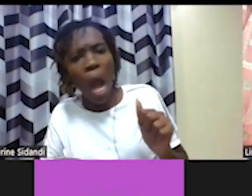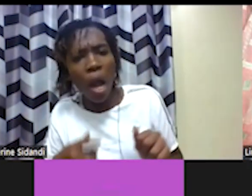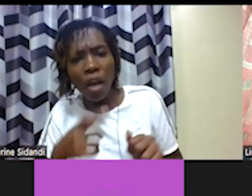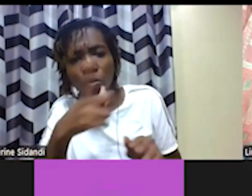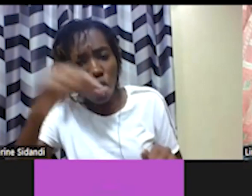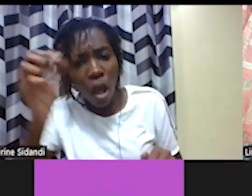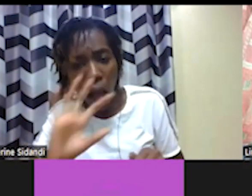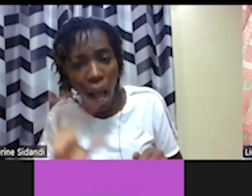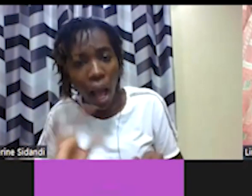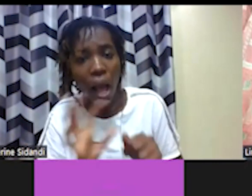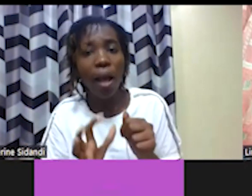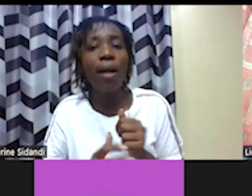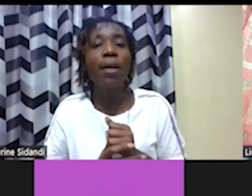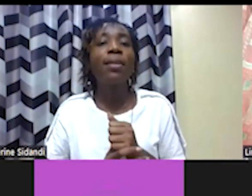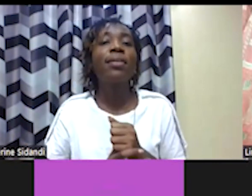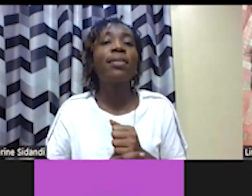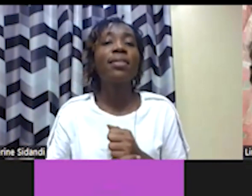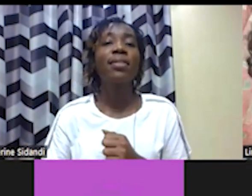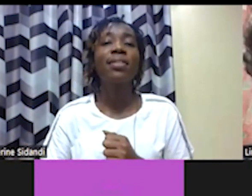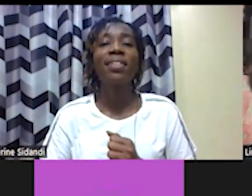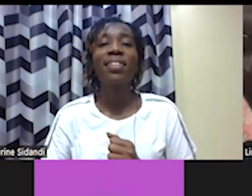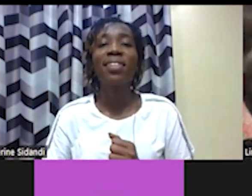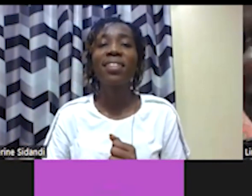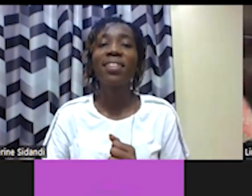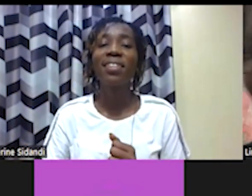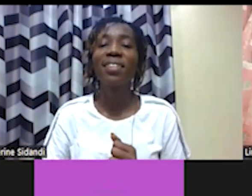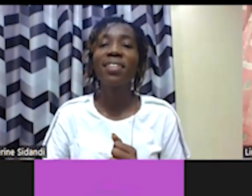up there. Don't go up there.